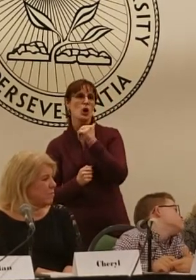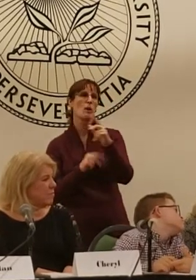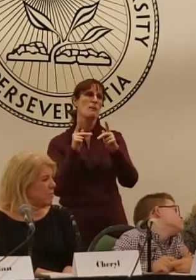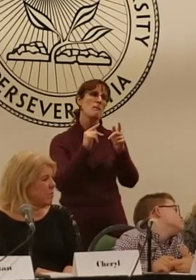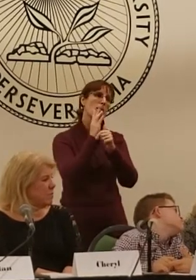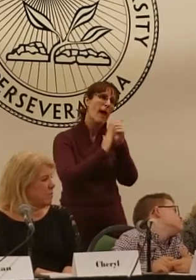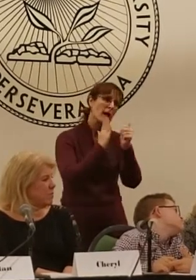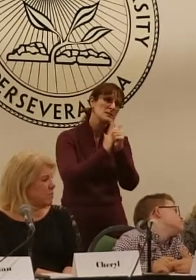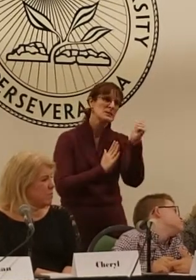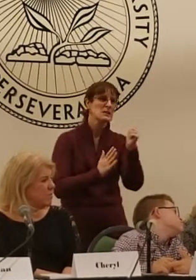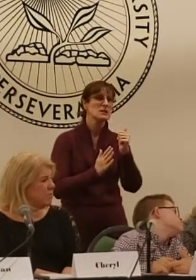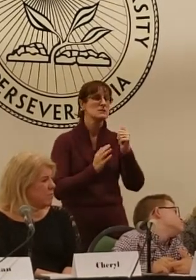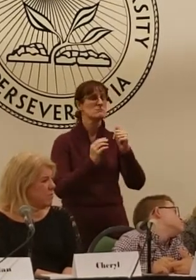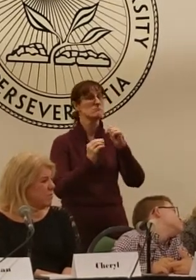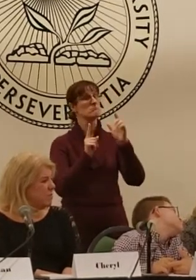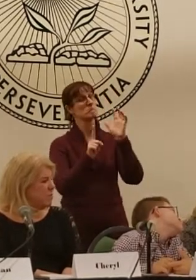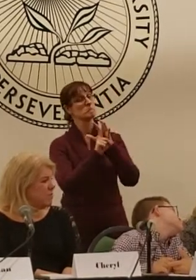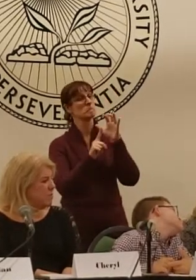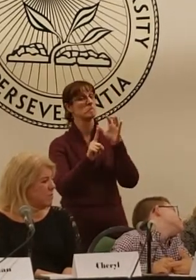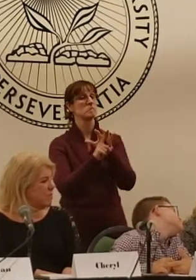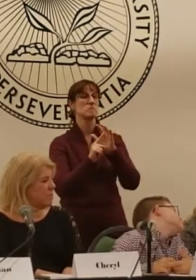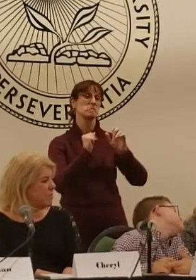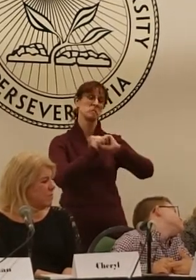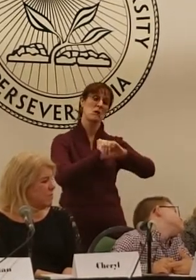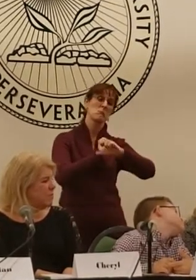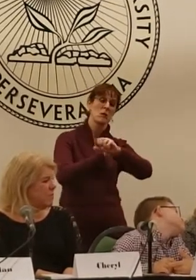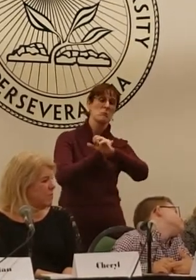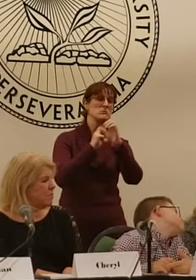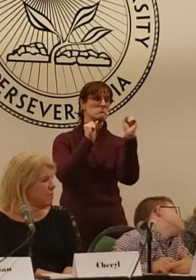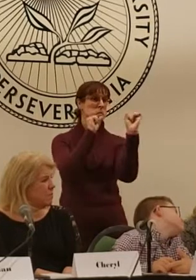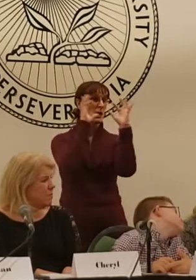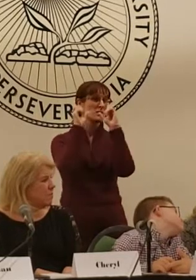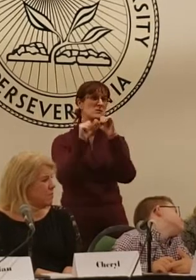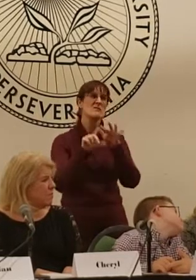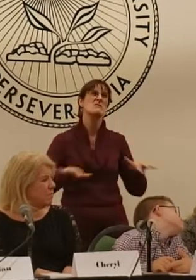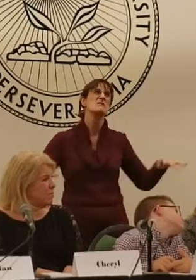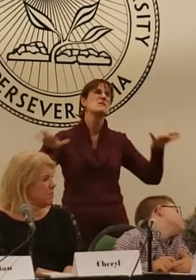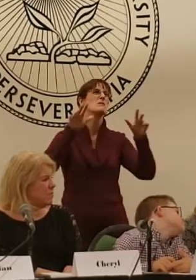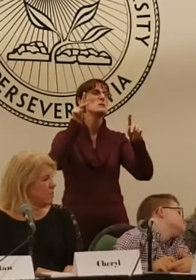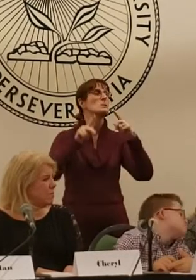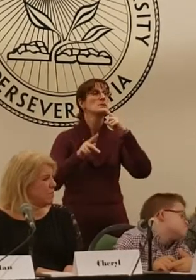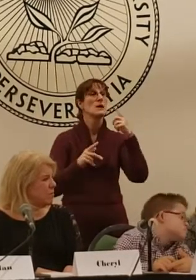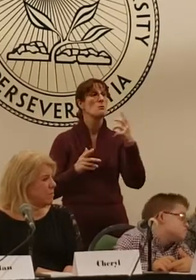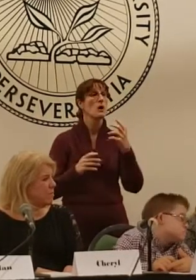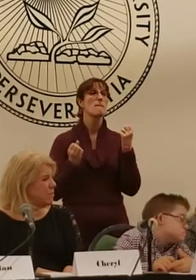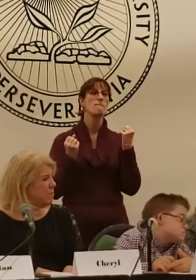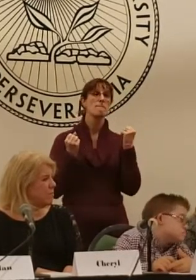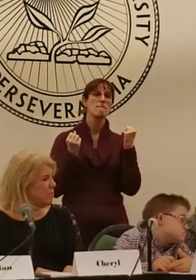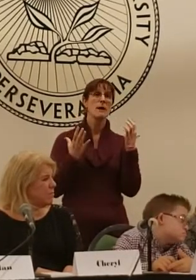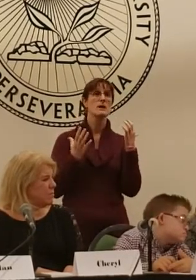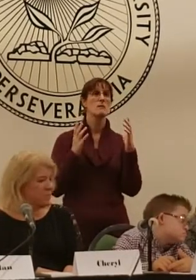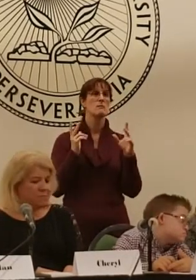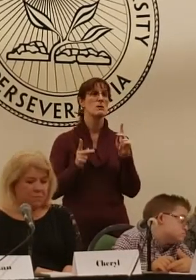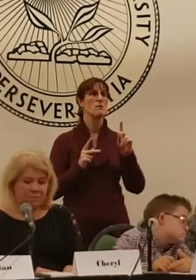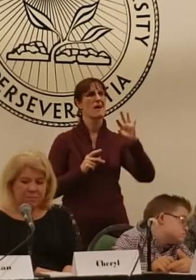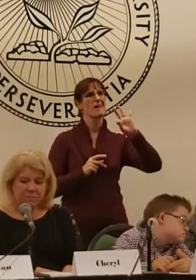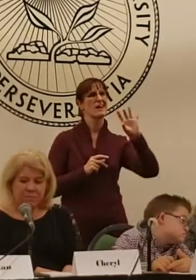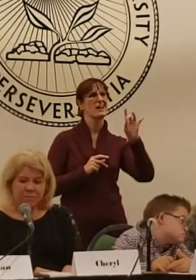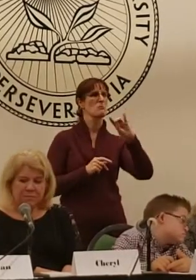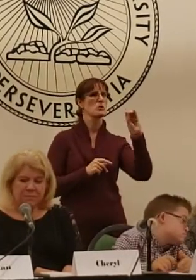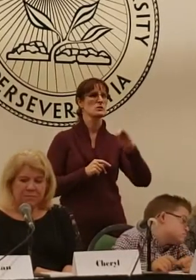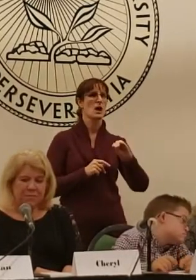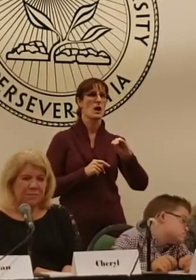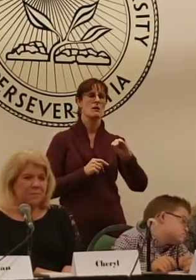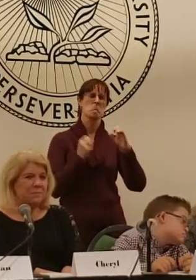a whole big to-do. But it was just amazing what the people said, because so many people, I'd say 98%, were so